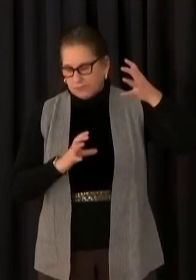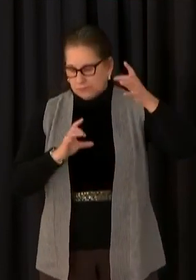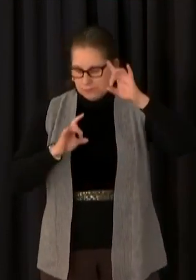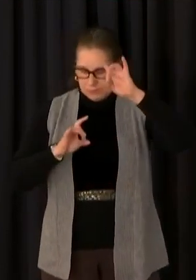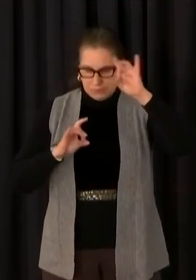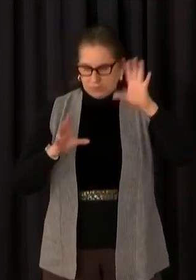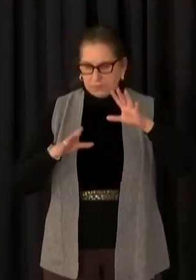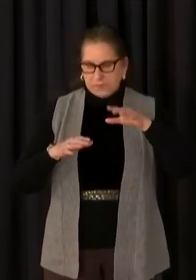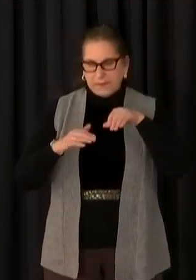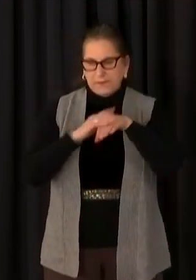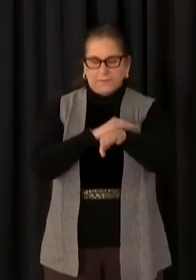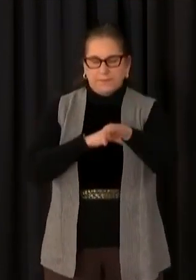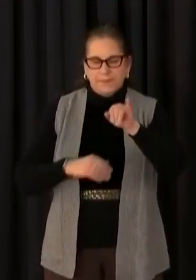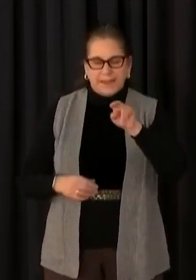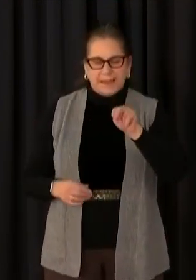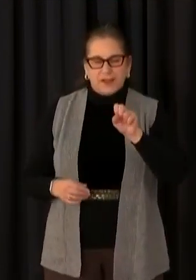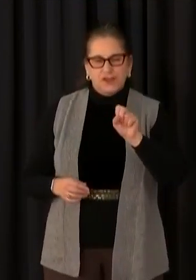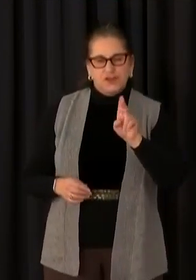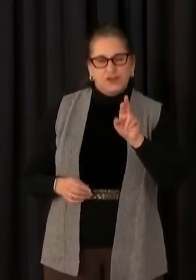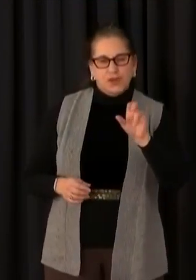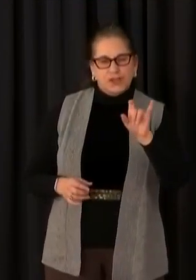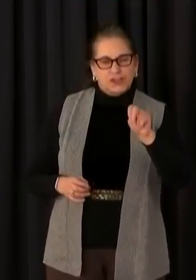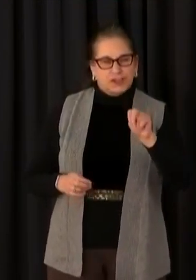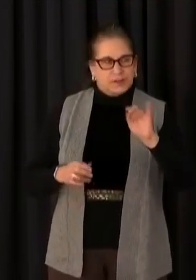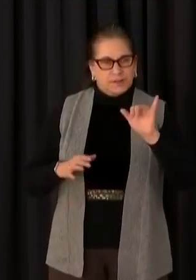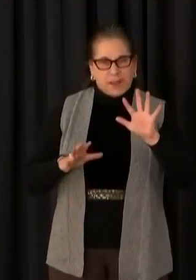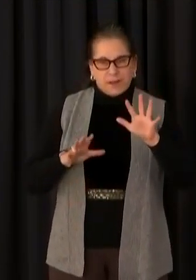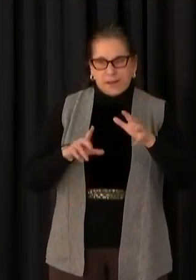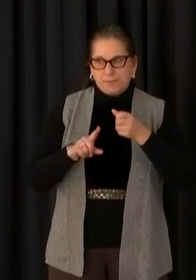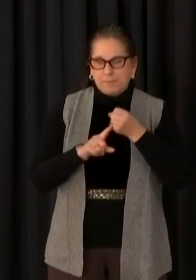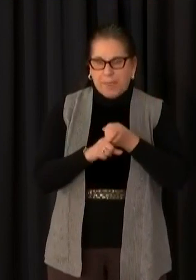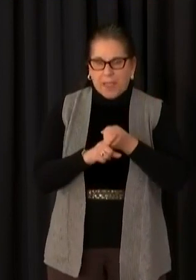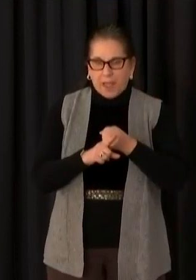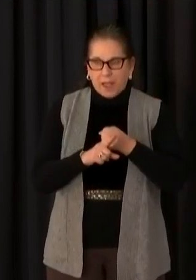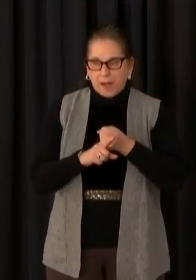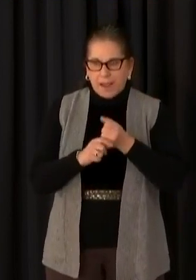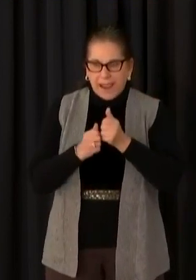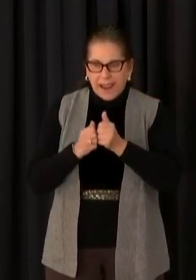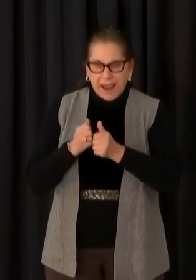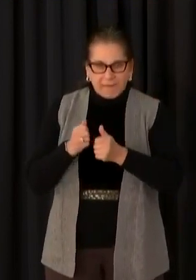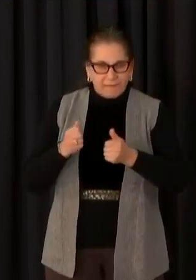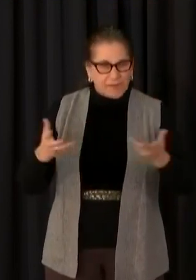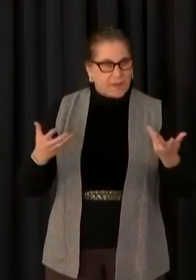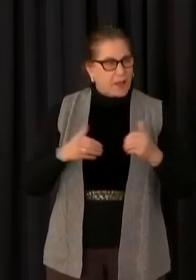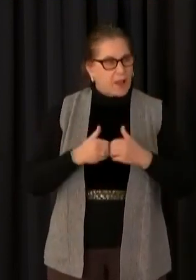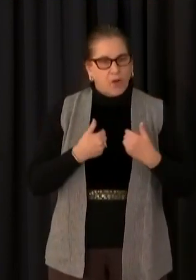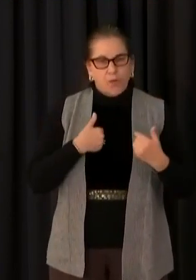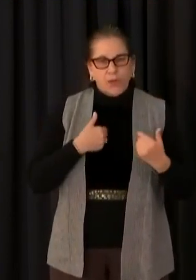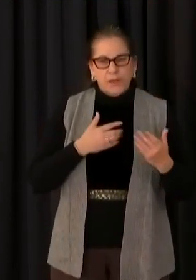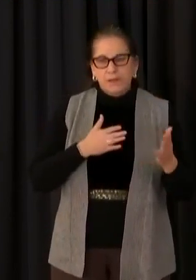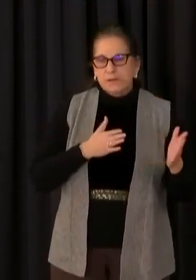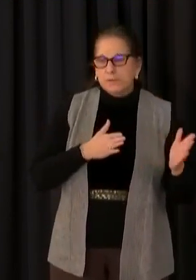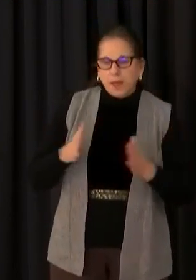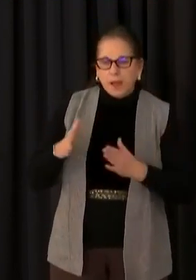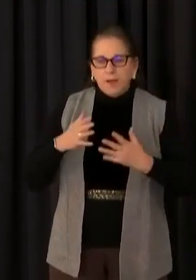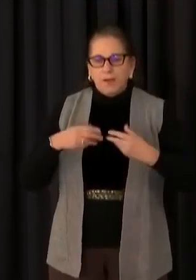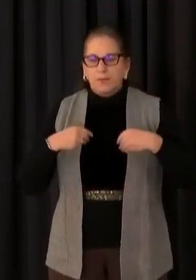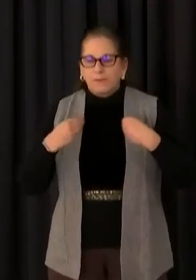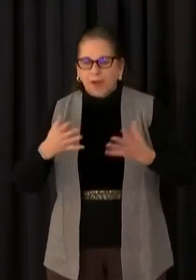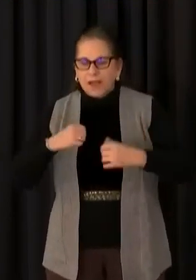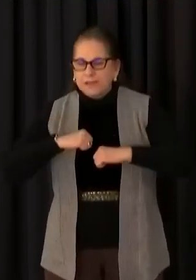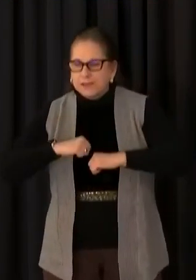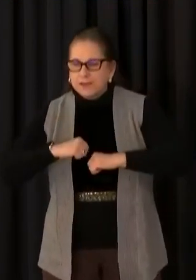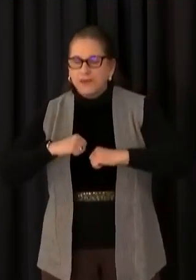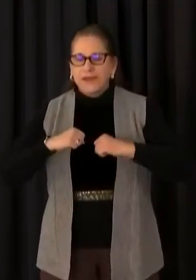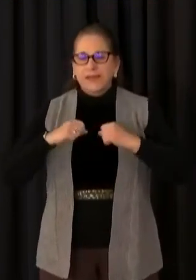United States that has impacted the way we are approaching working with our federal partners